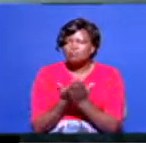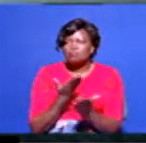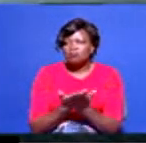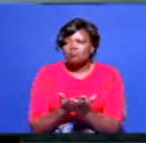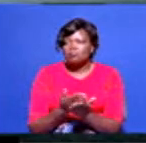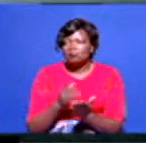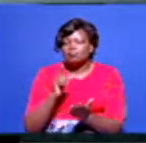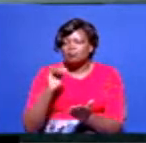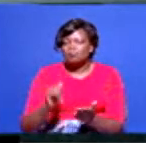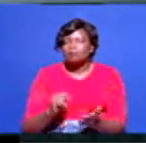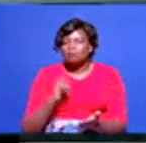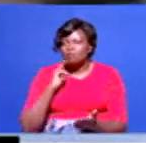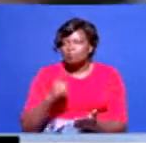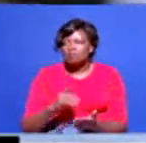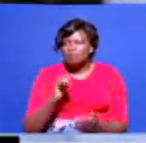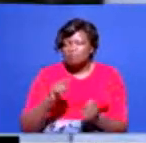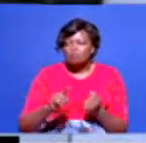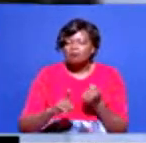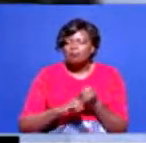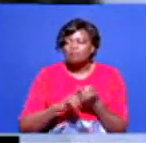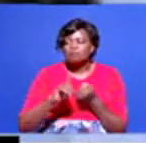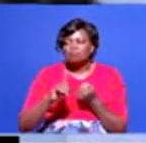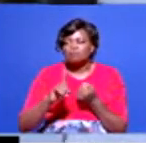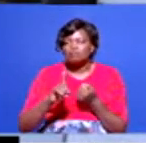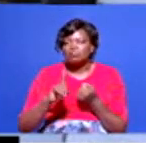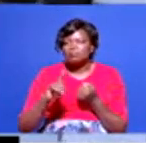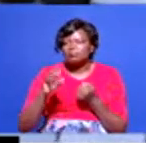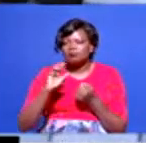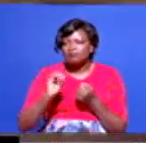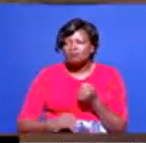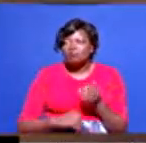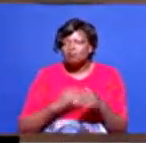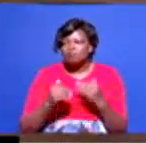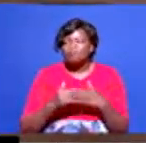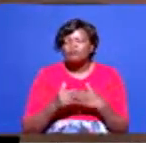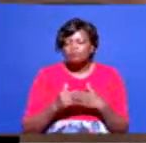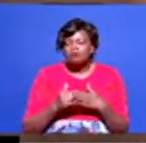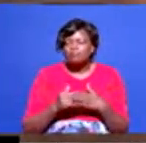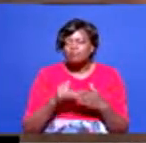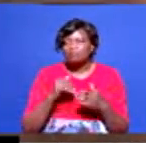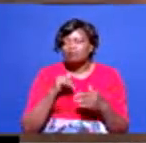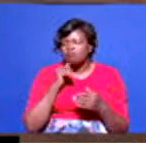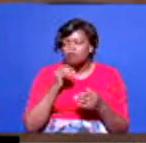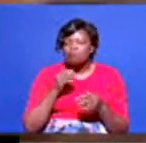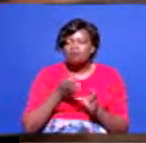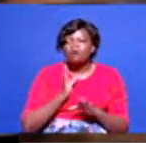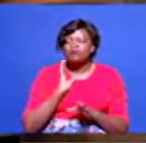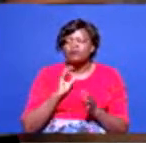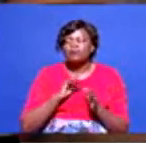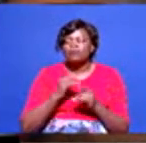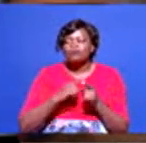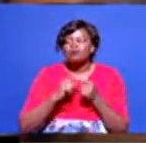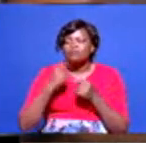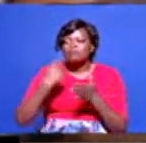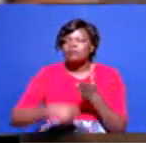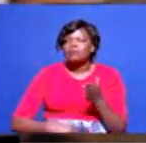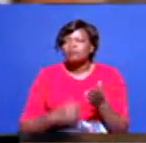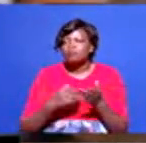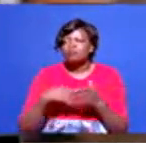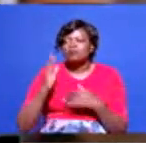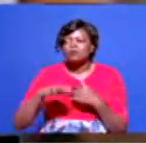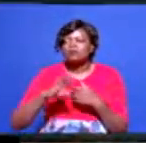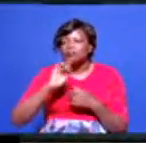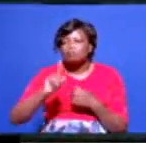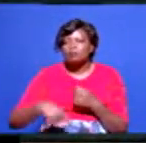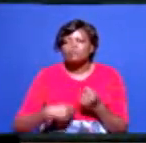of 0.165% on the total non-withdrawable deposits above other charges imposed on more than 4,000 SACCOs across